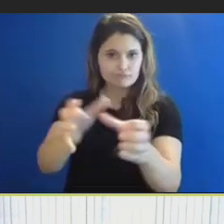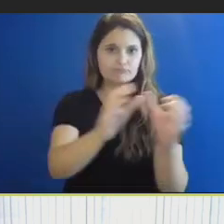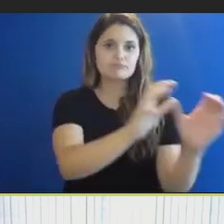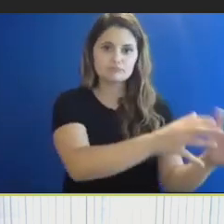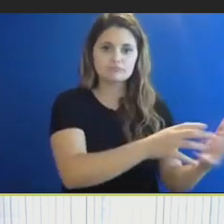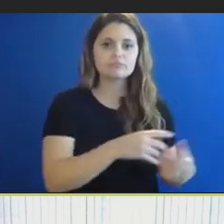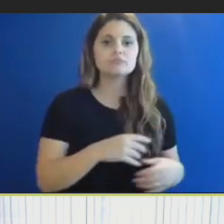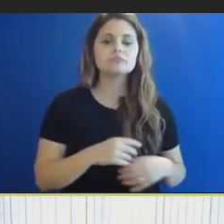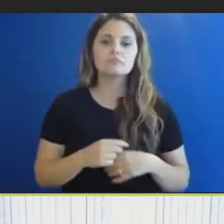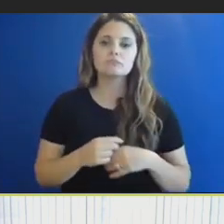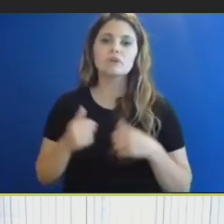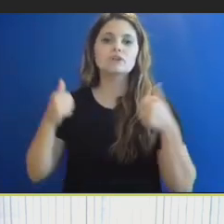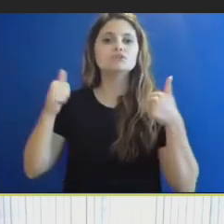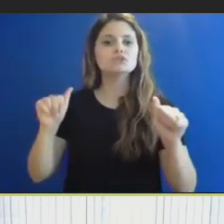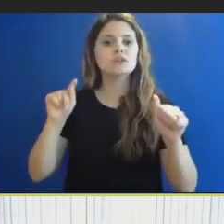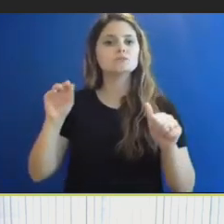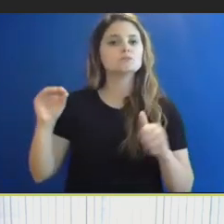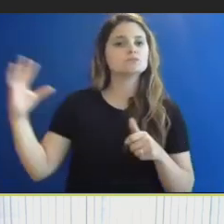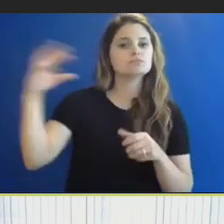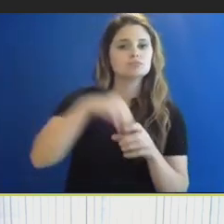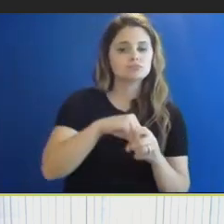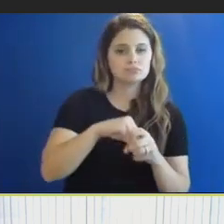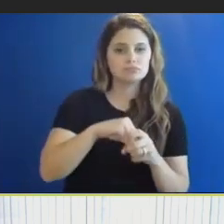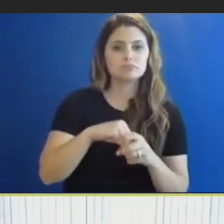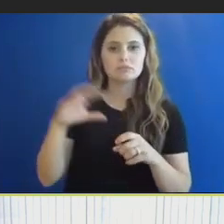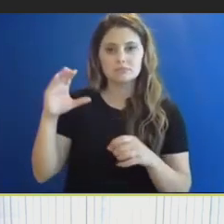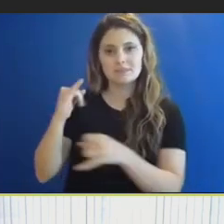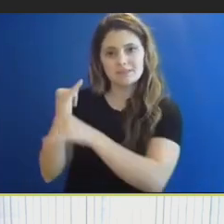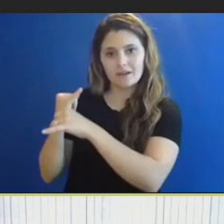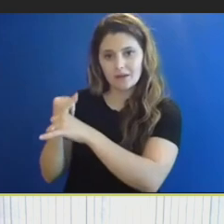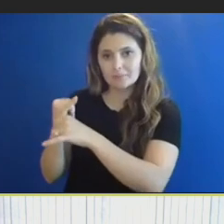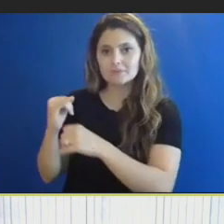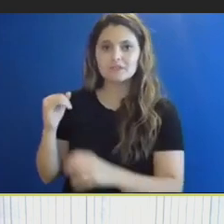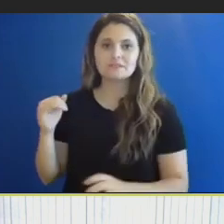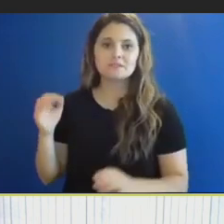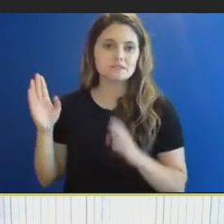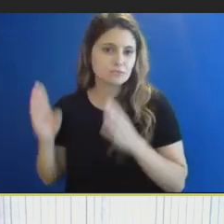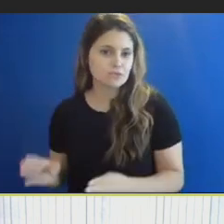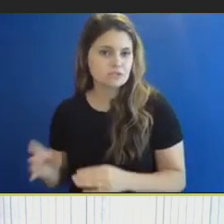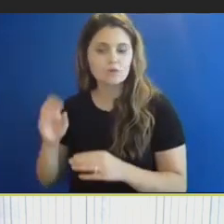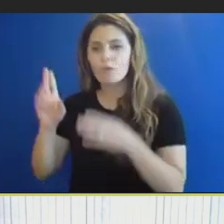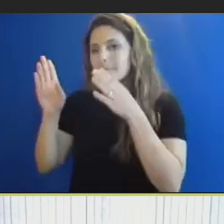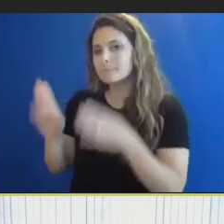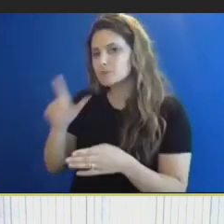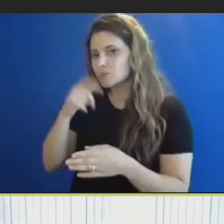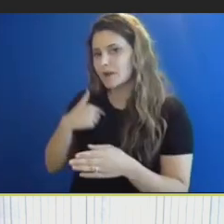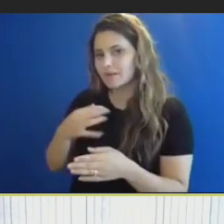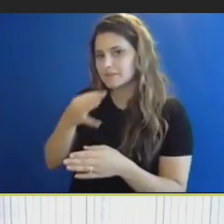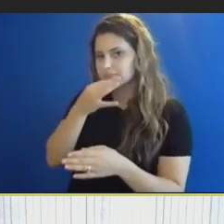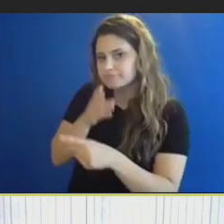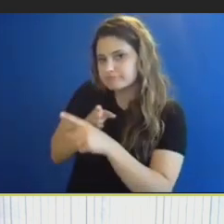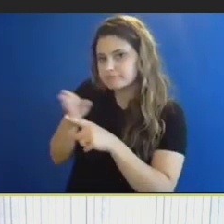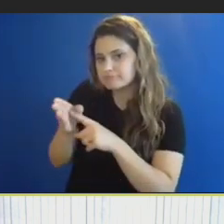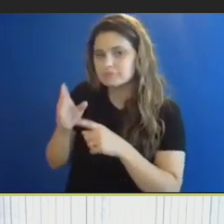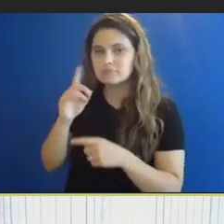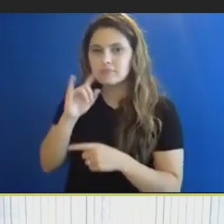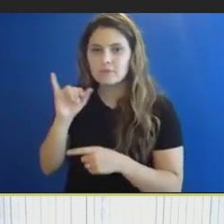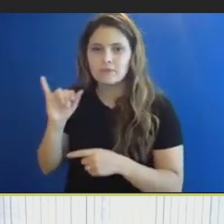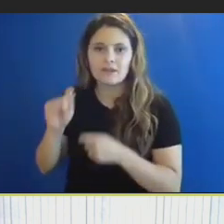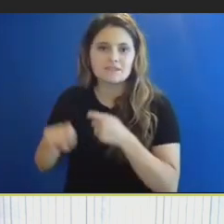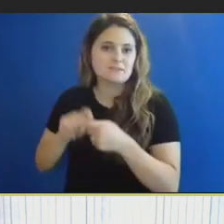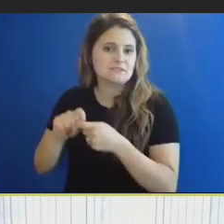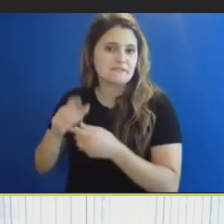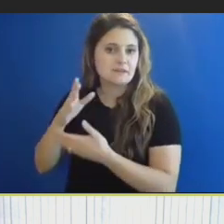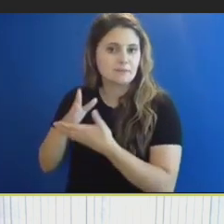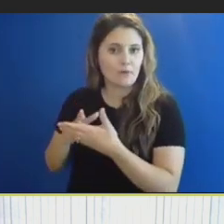to include a campus level person or someone who had expertise in that particular